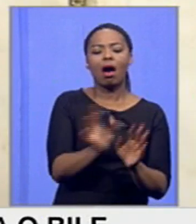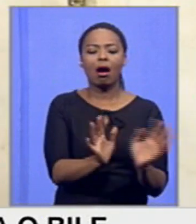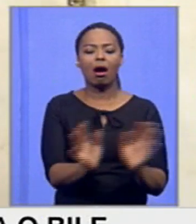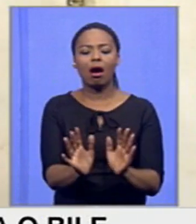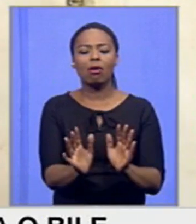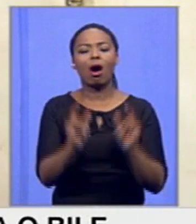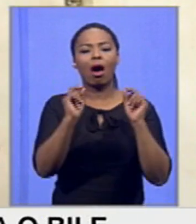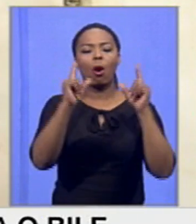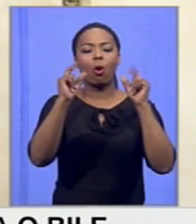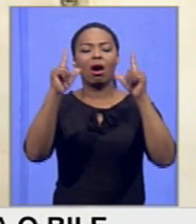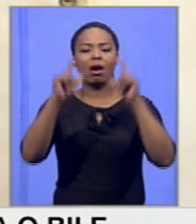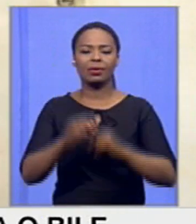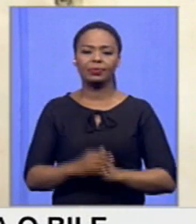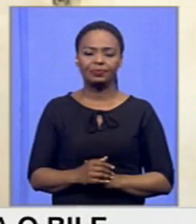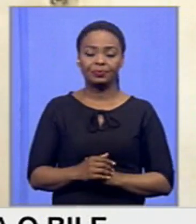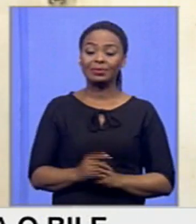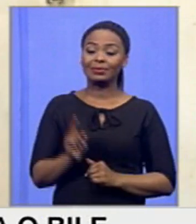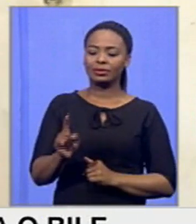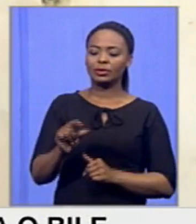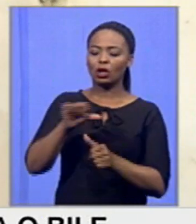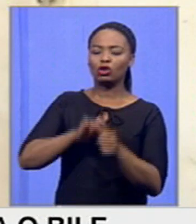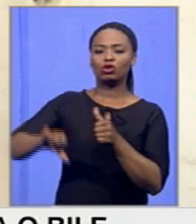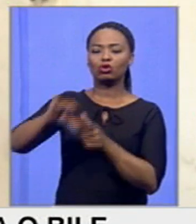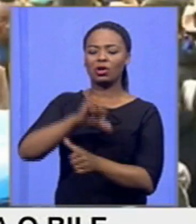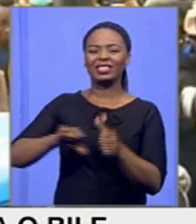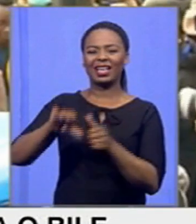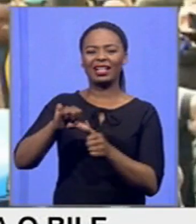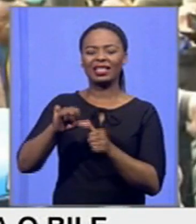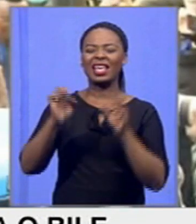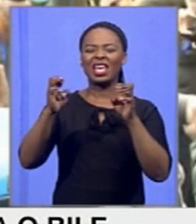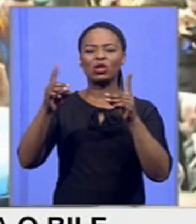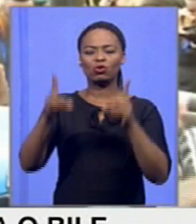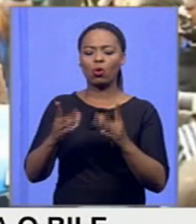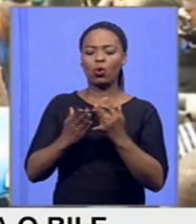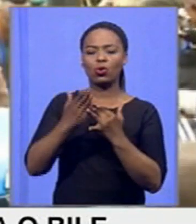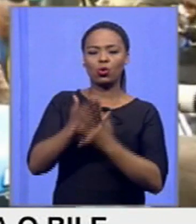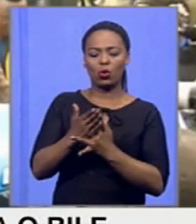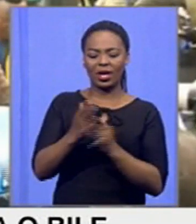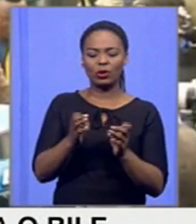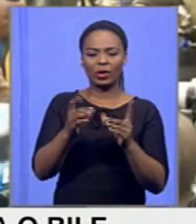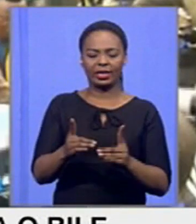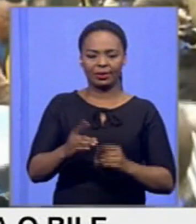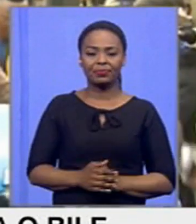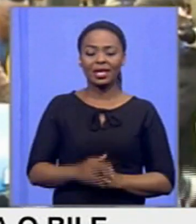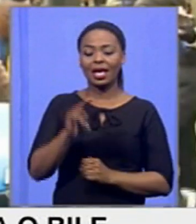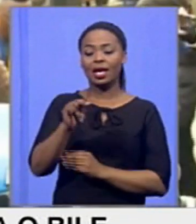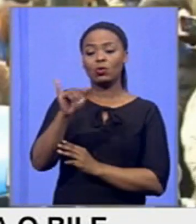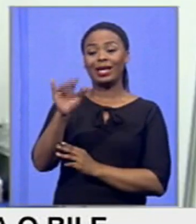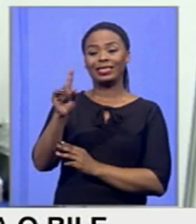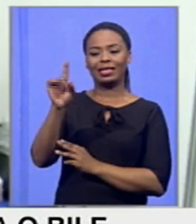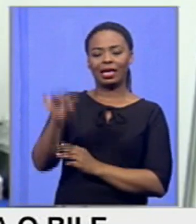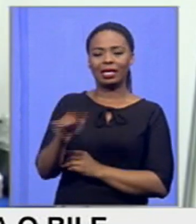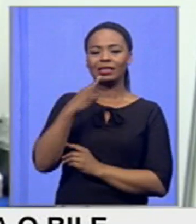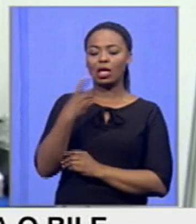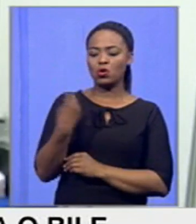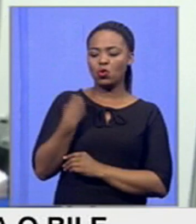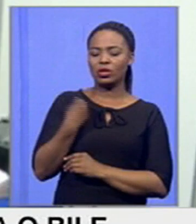company they target all social issues through education. NYDA e re batjha ba hloka ho nka moo batjha